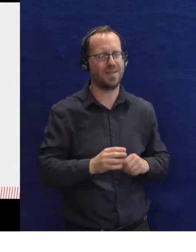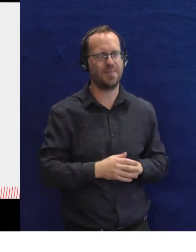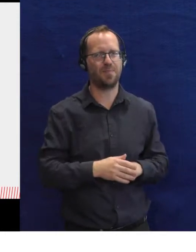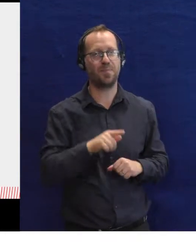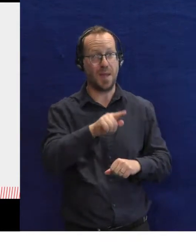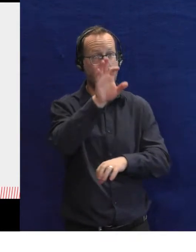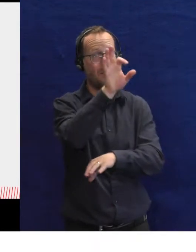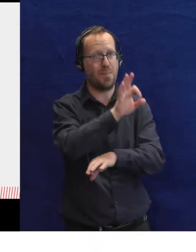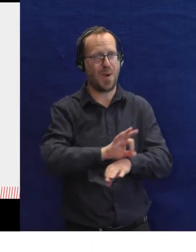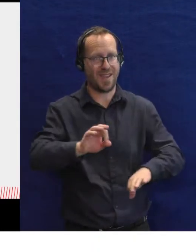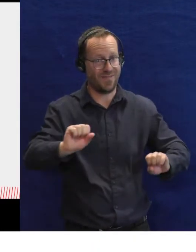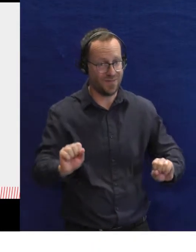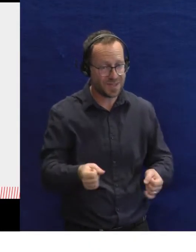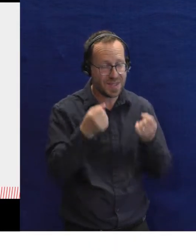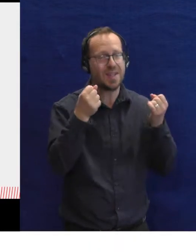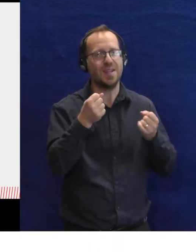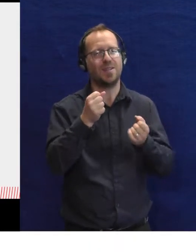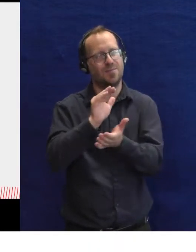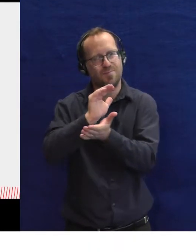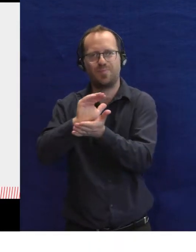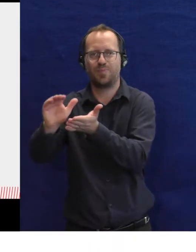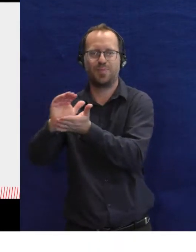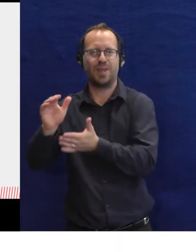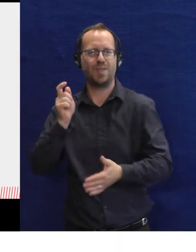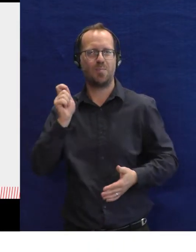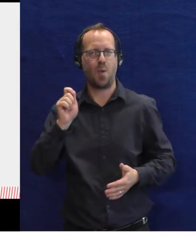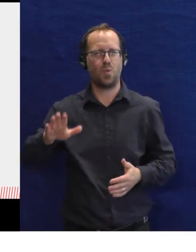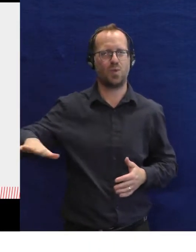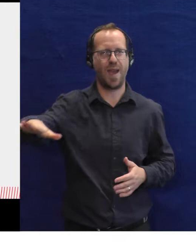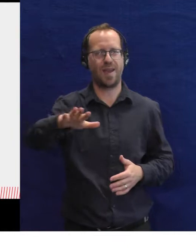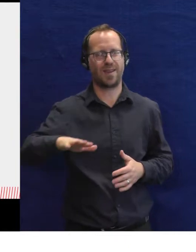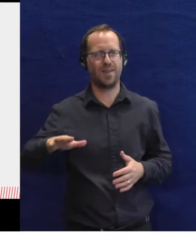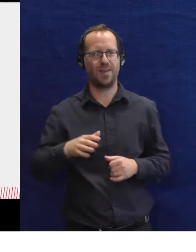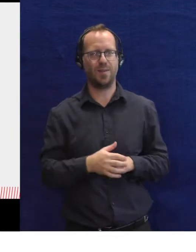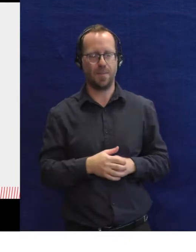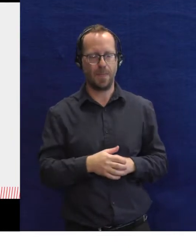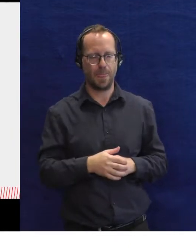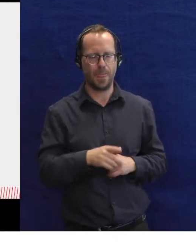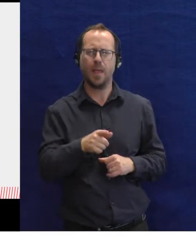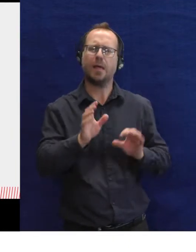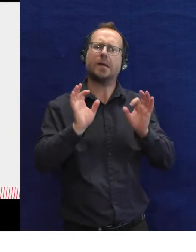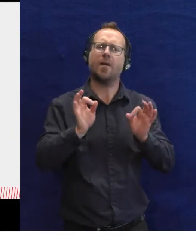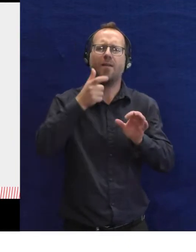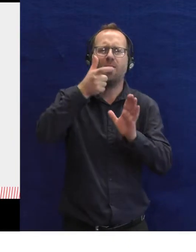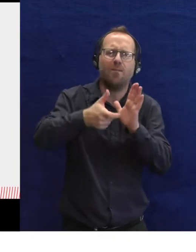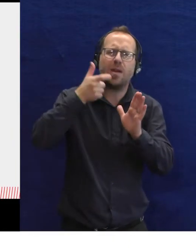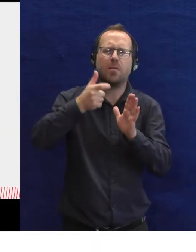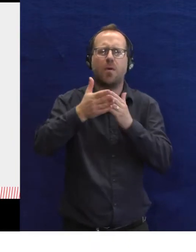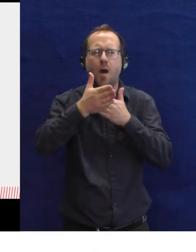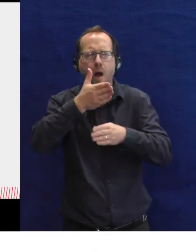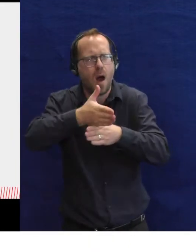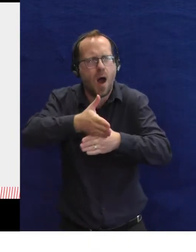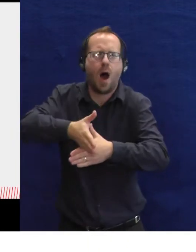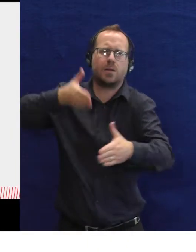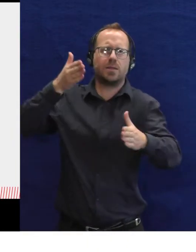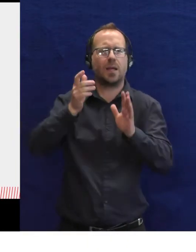classmates that we decided to just record the children themselves. So it's not the highest quality of the recording, but it